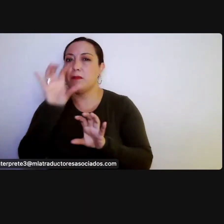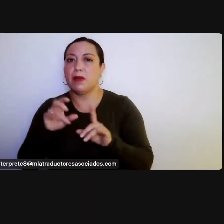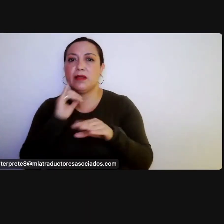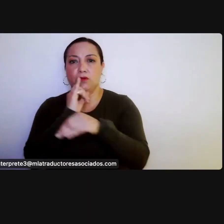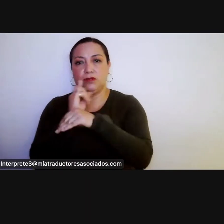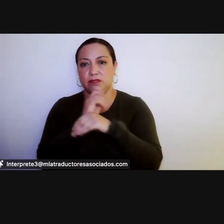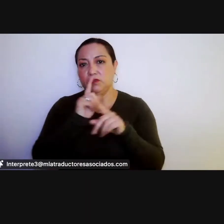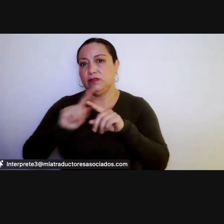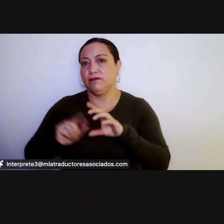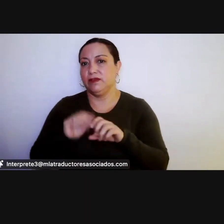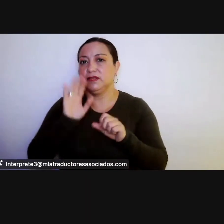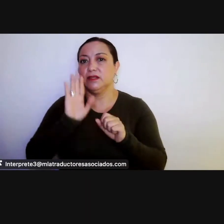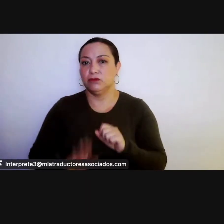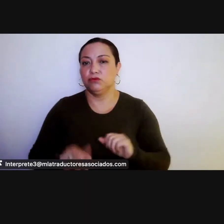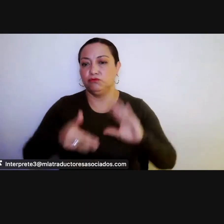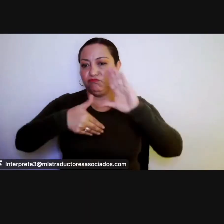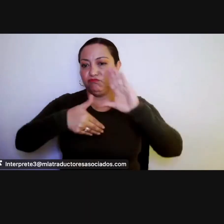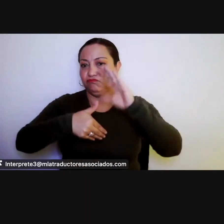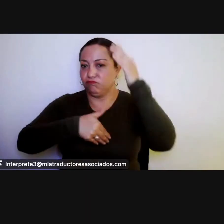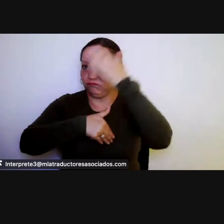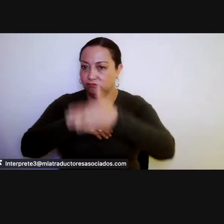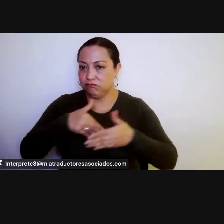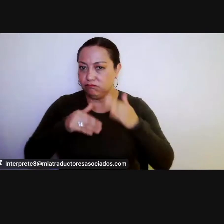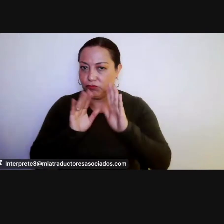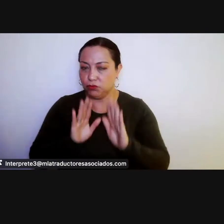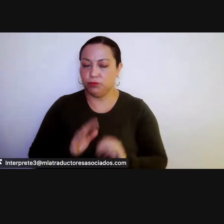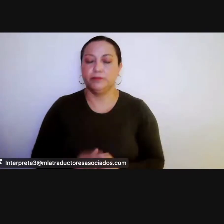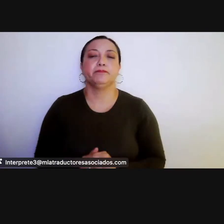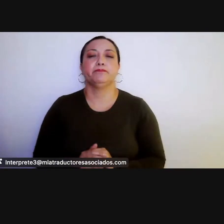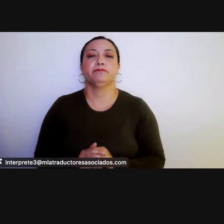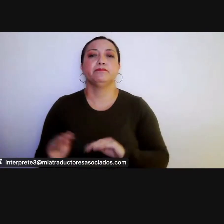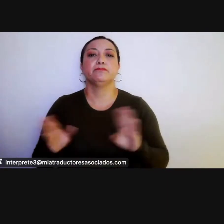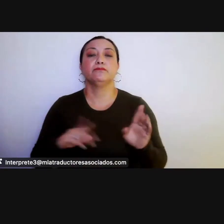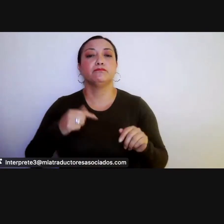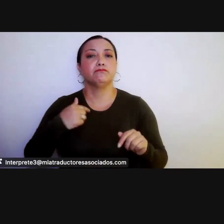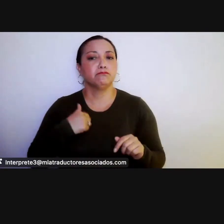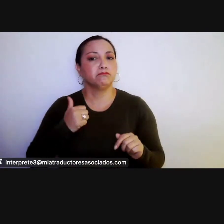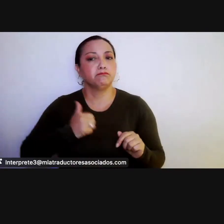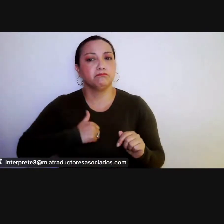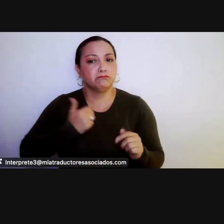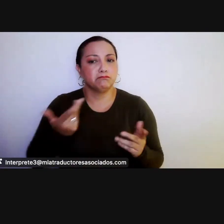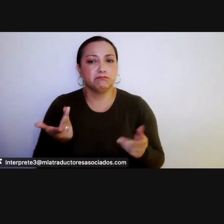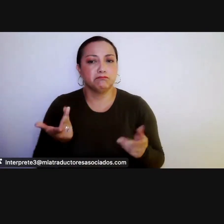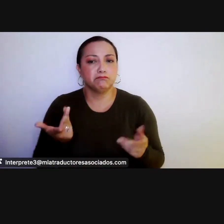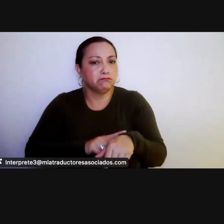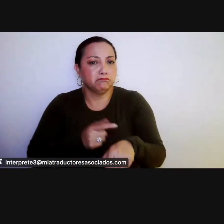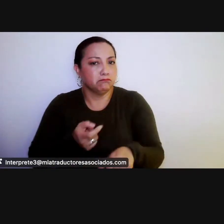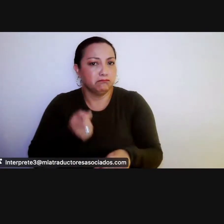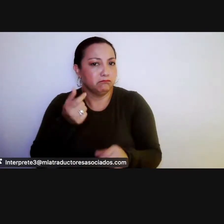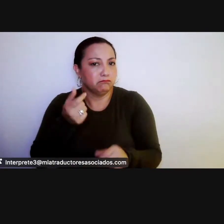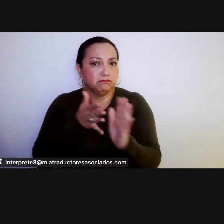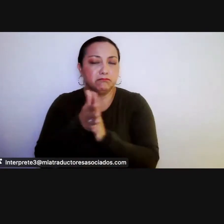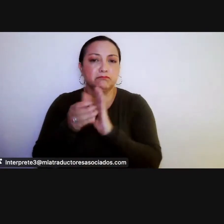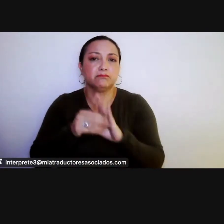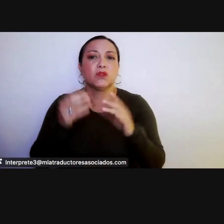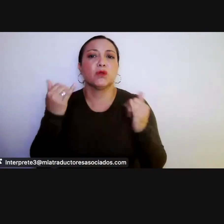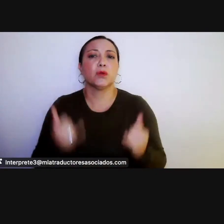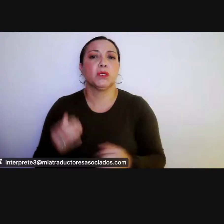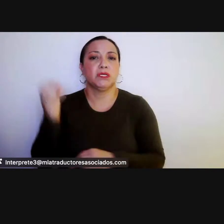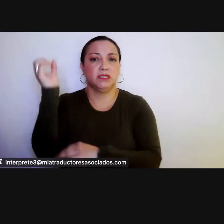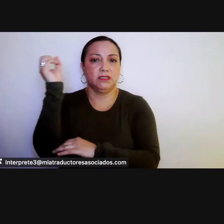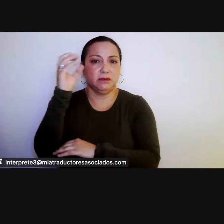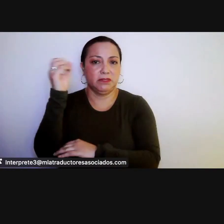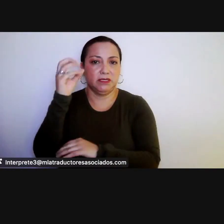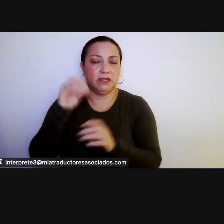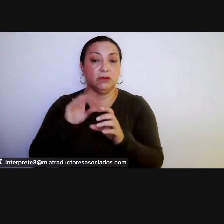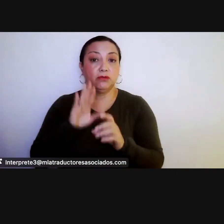in the countries and institutions of our region. I would just like to take some time